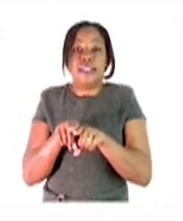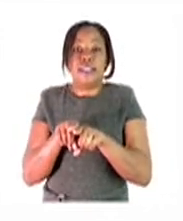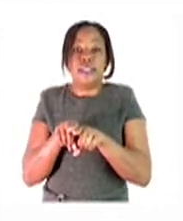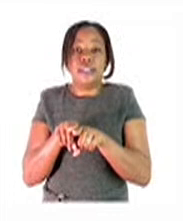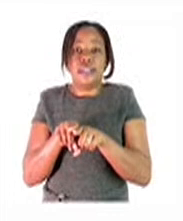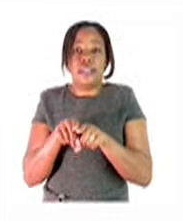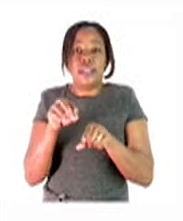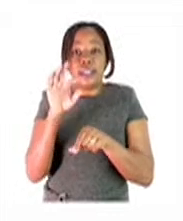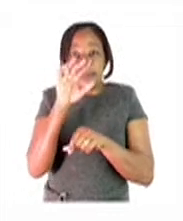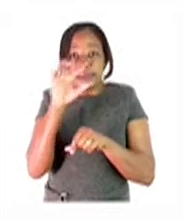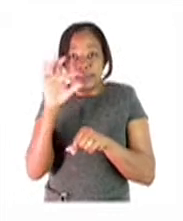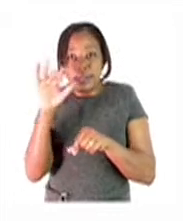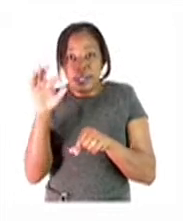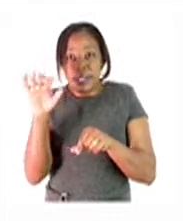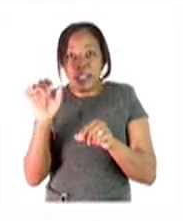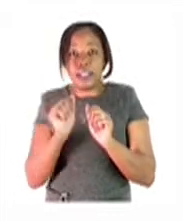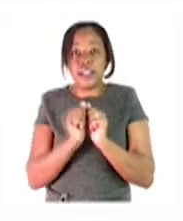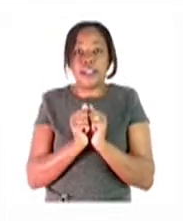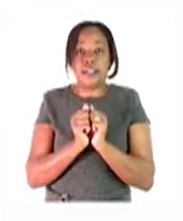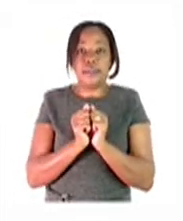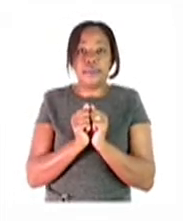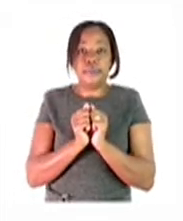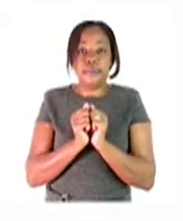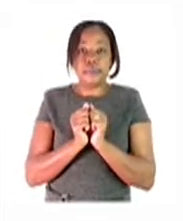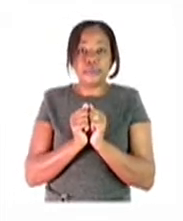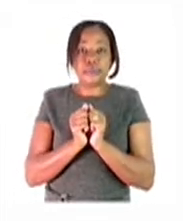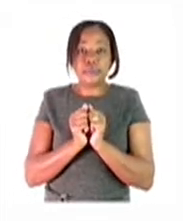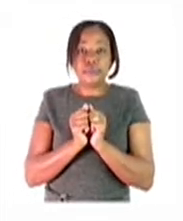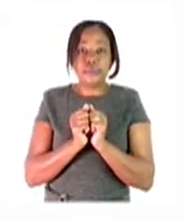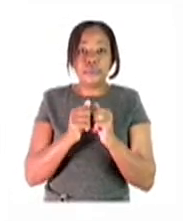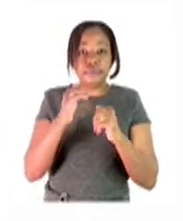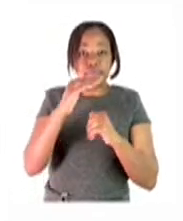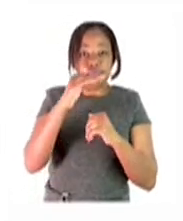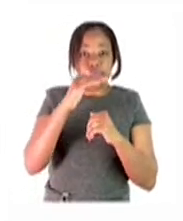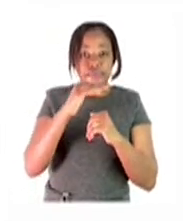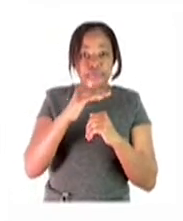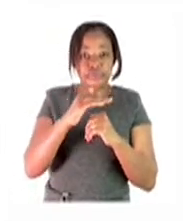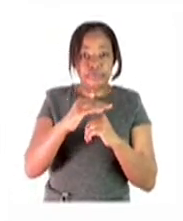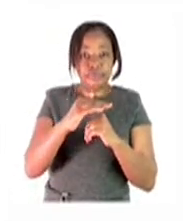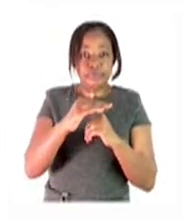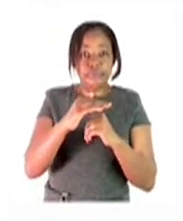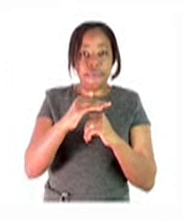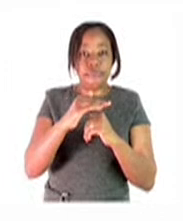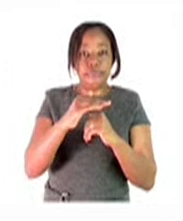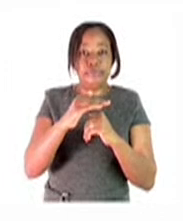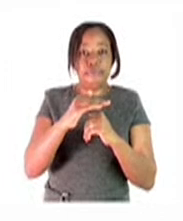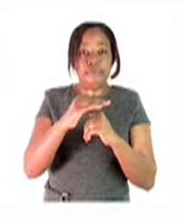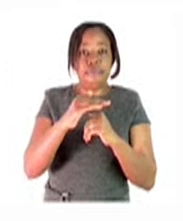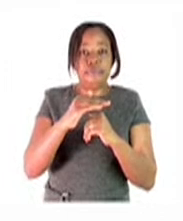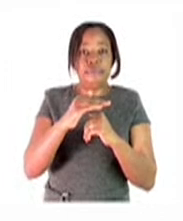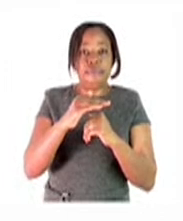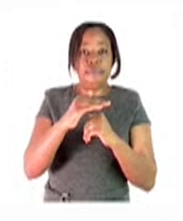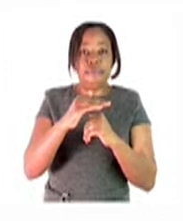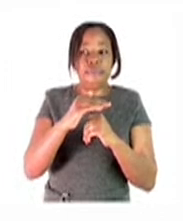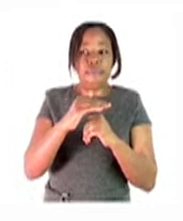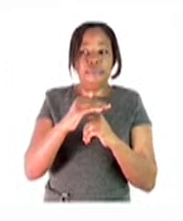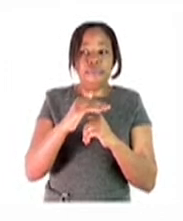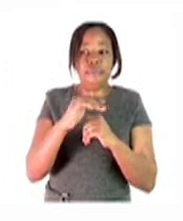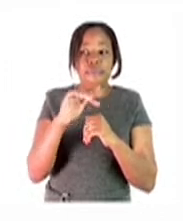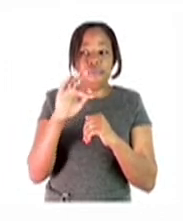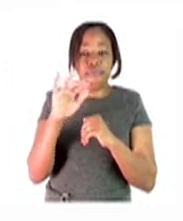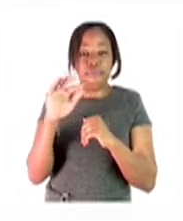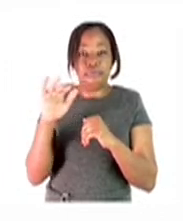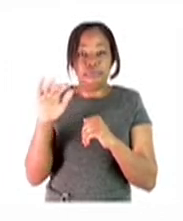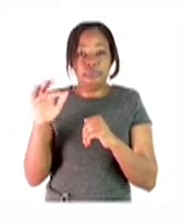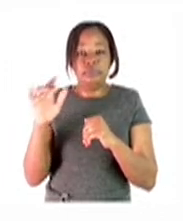that picture? And the third picture also, what is the sound here which